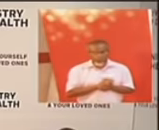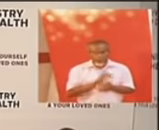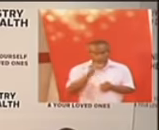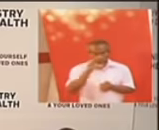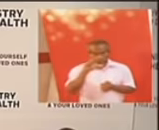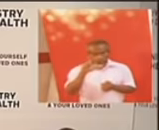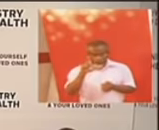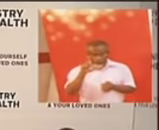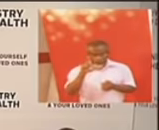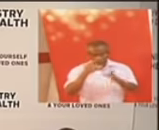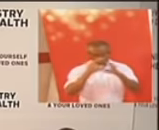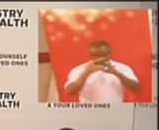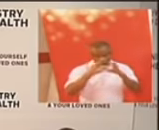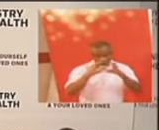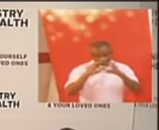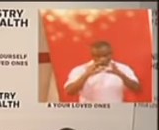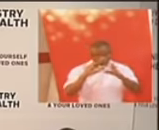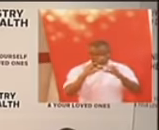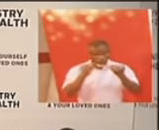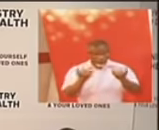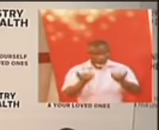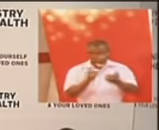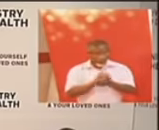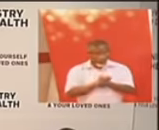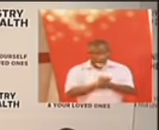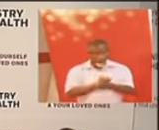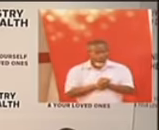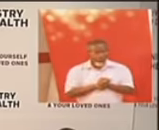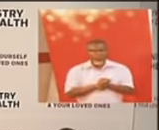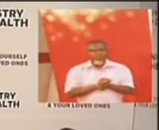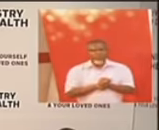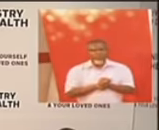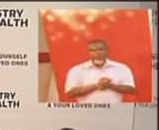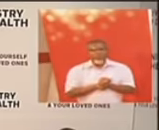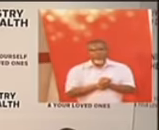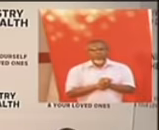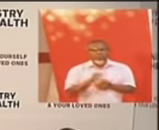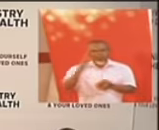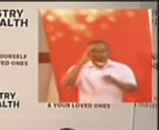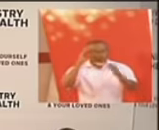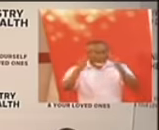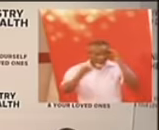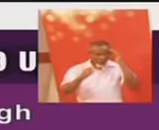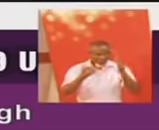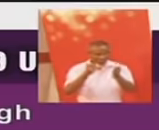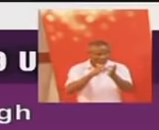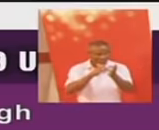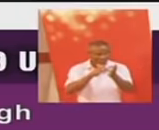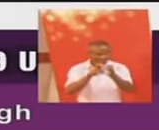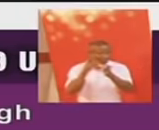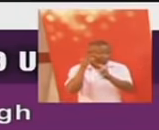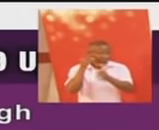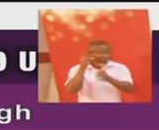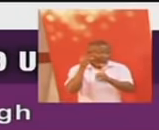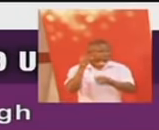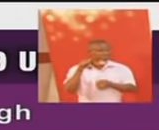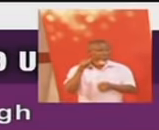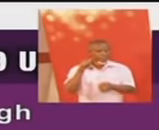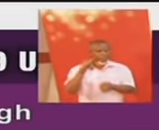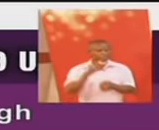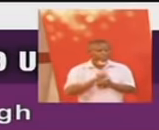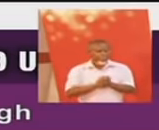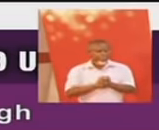We go to CL Communications at this time, please. Hi again. Are you hearing me? Yes, we can.